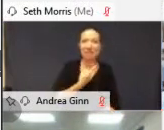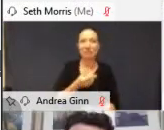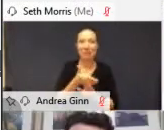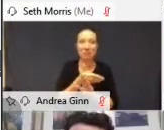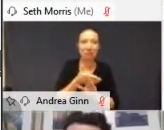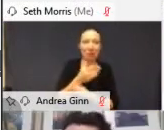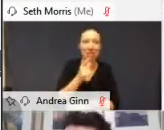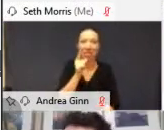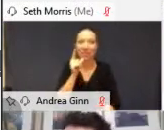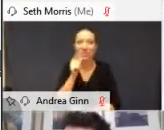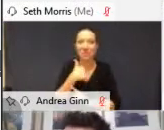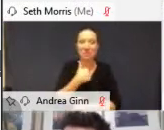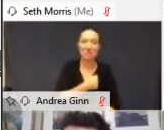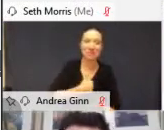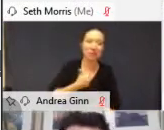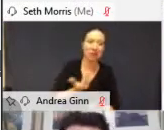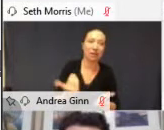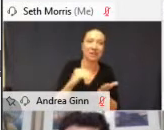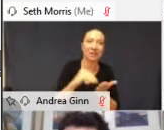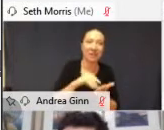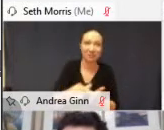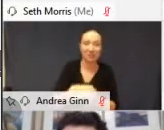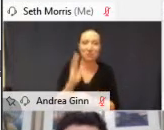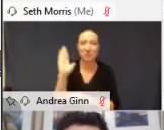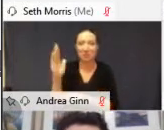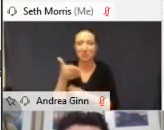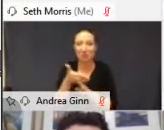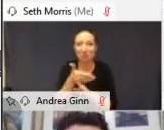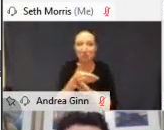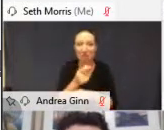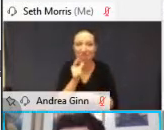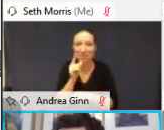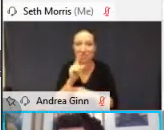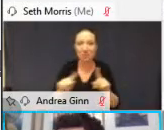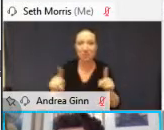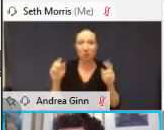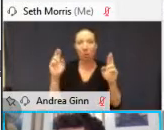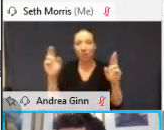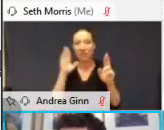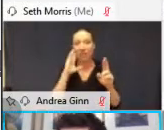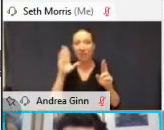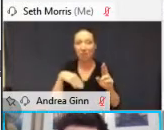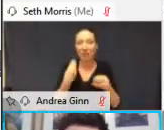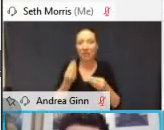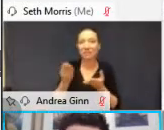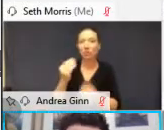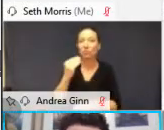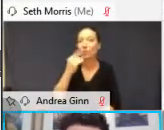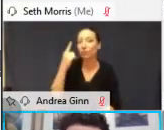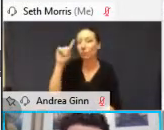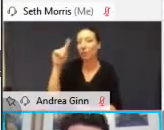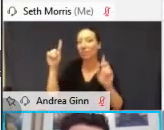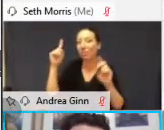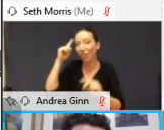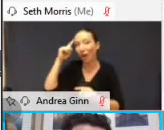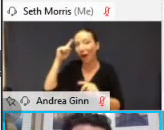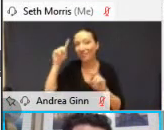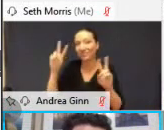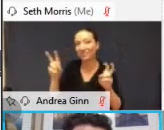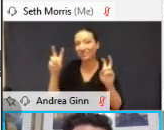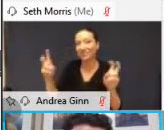I apologize for that again. But hopefully I'll give you a little bit of food for thought as we talk today